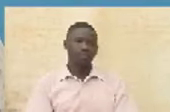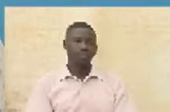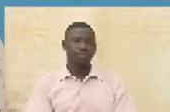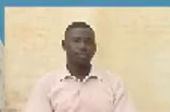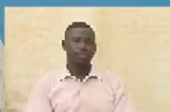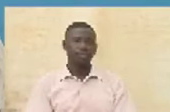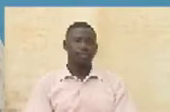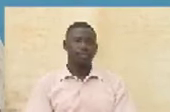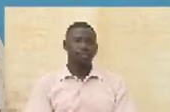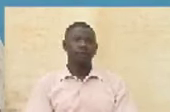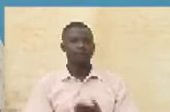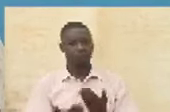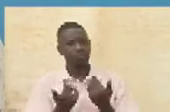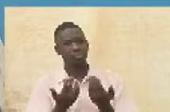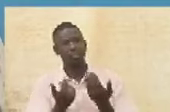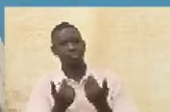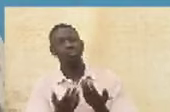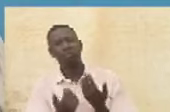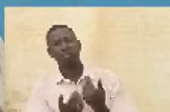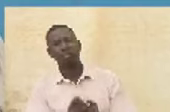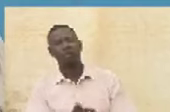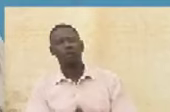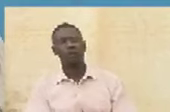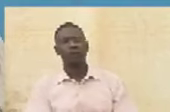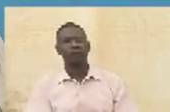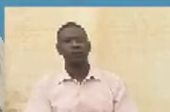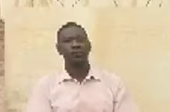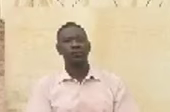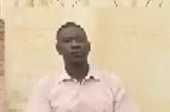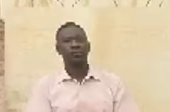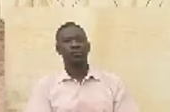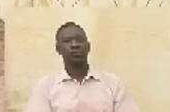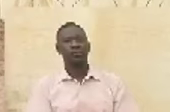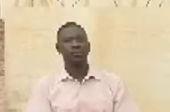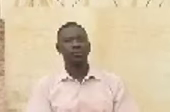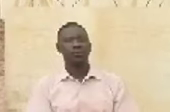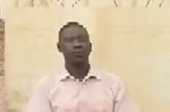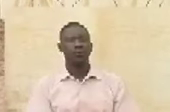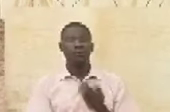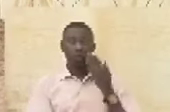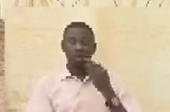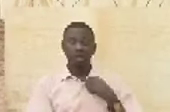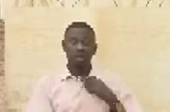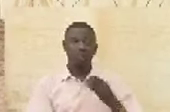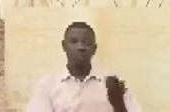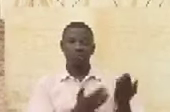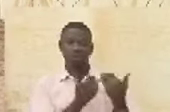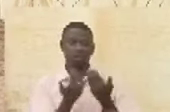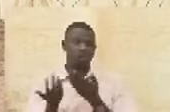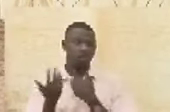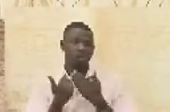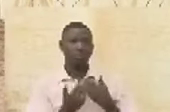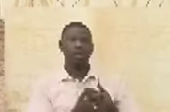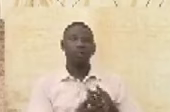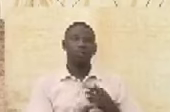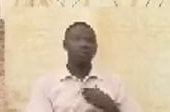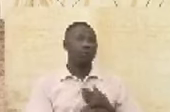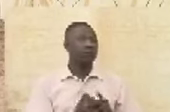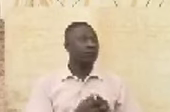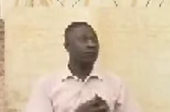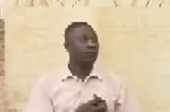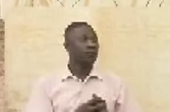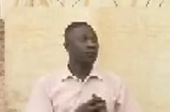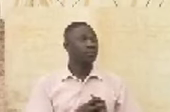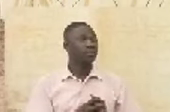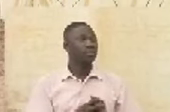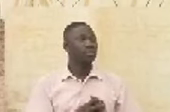Go ahead. Tenteng. Mire yo yole franu ku musol min folota kadron ni wol franu ye kuna ifa